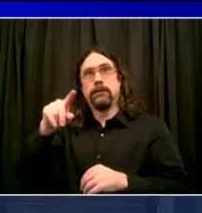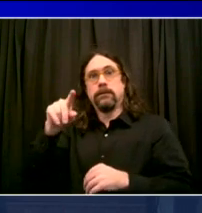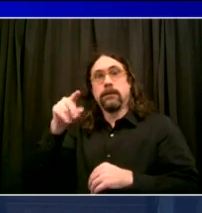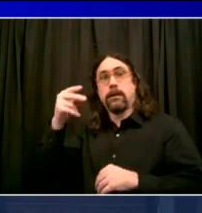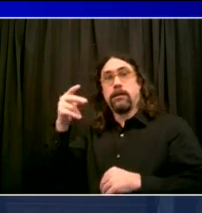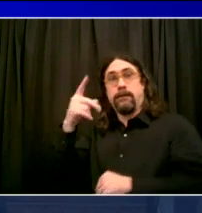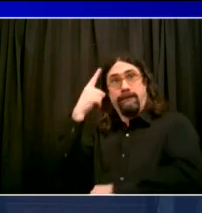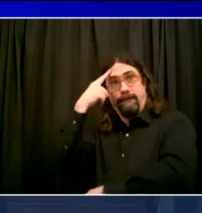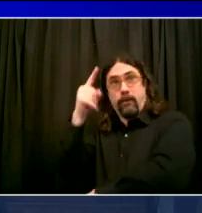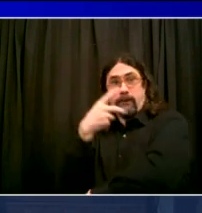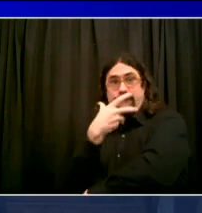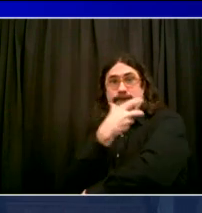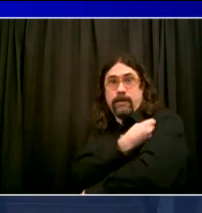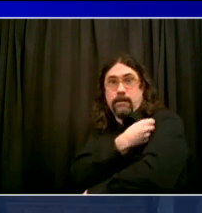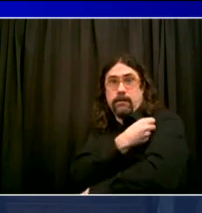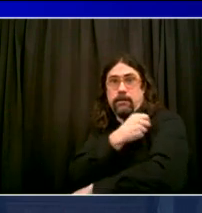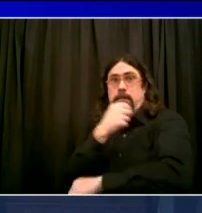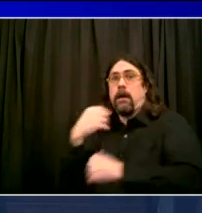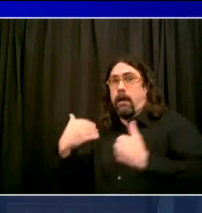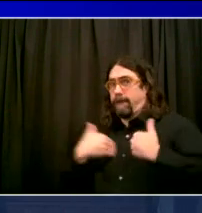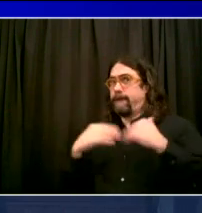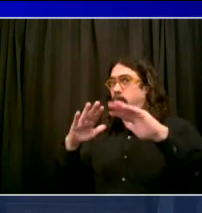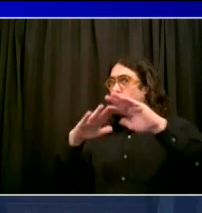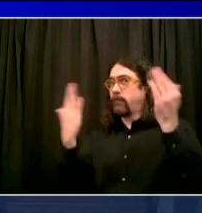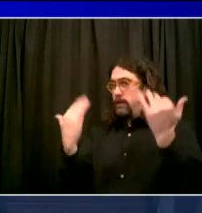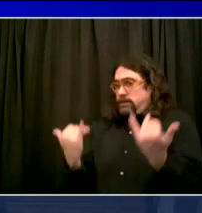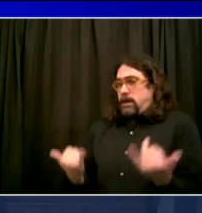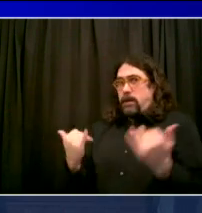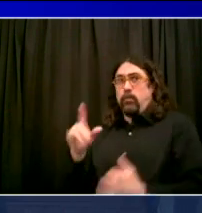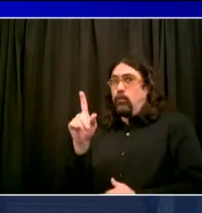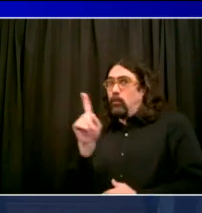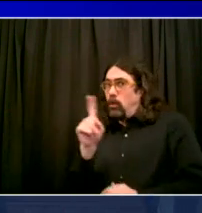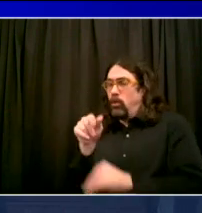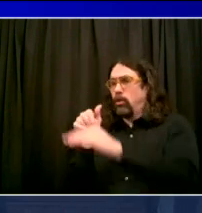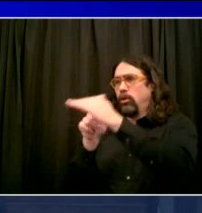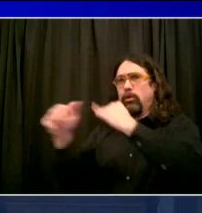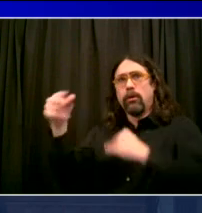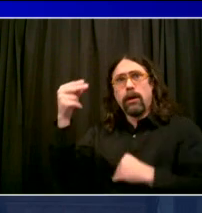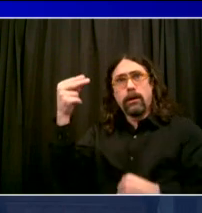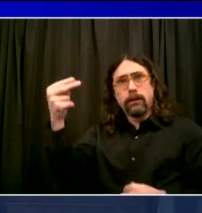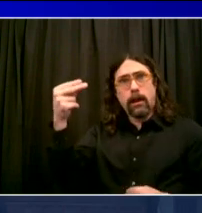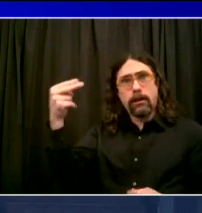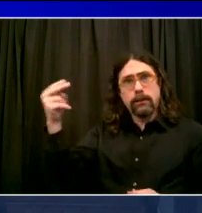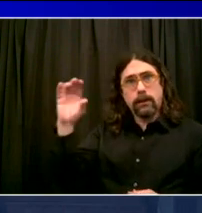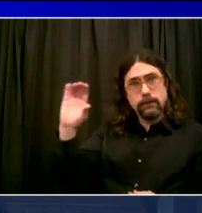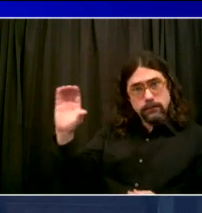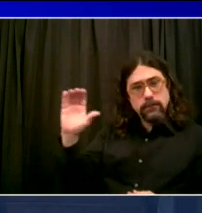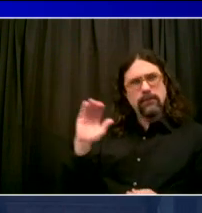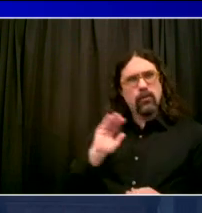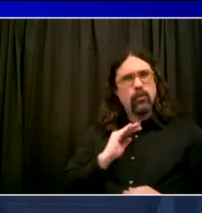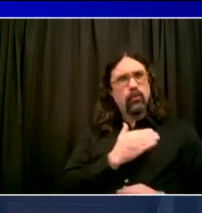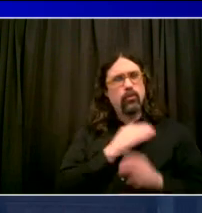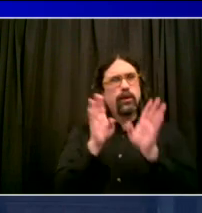latest number of vaccinations for the city of New York since we started the vaccination effort,